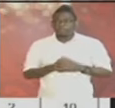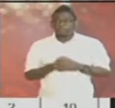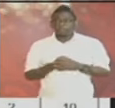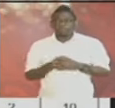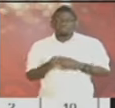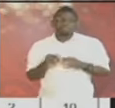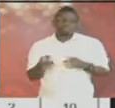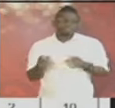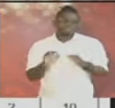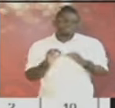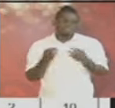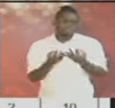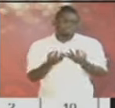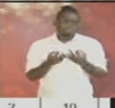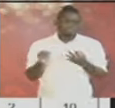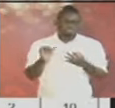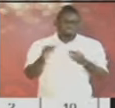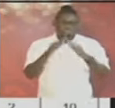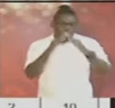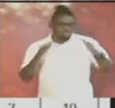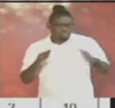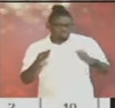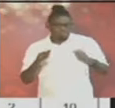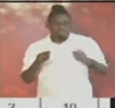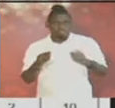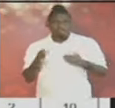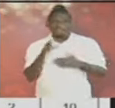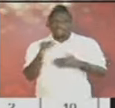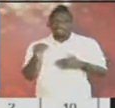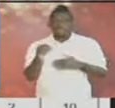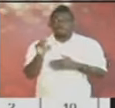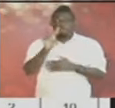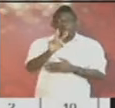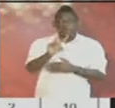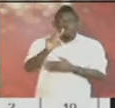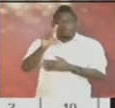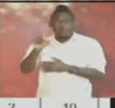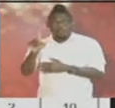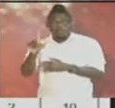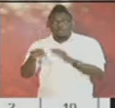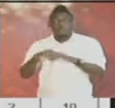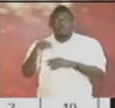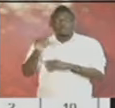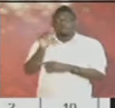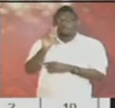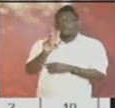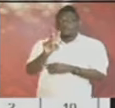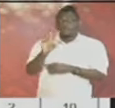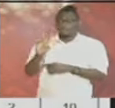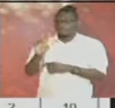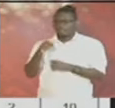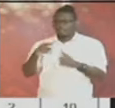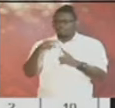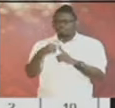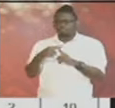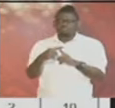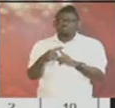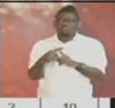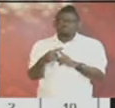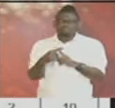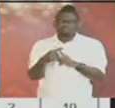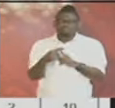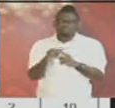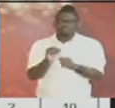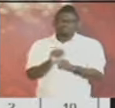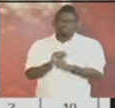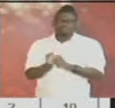same address. And 21 out of the 42 cases during epidemiological weeks 4 and 5, that is 50%, would